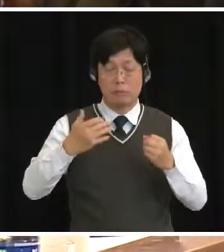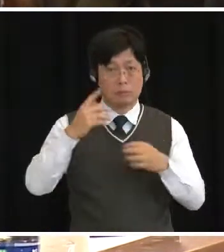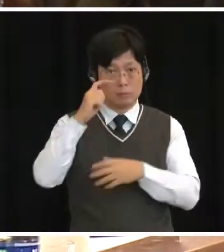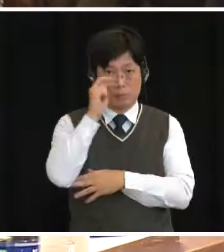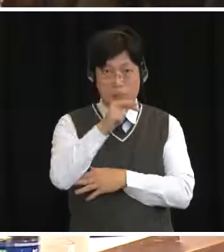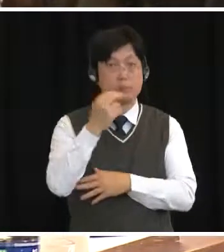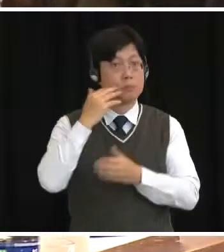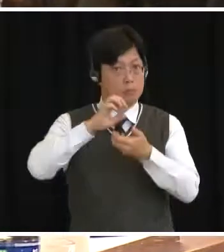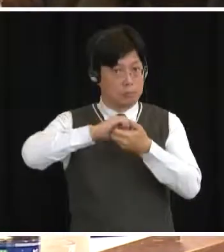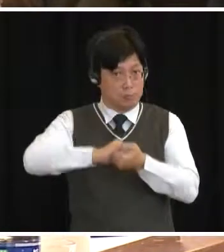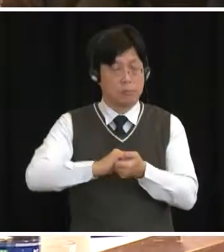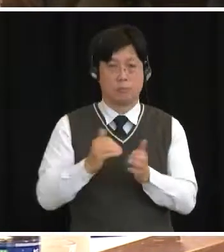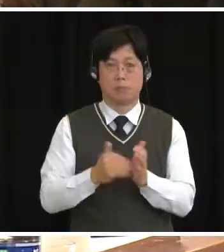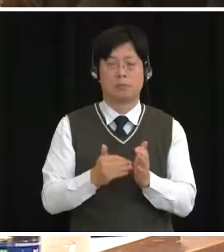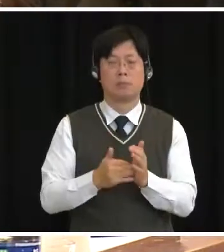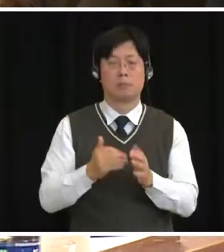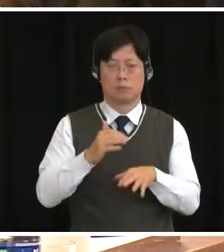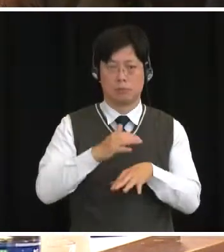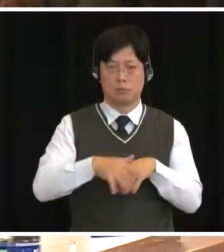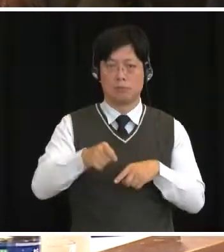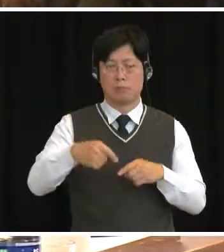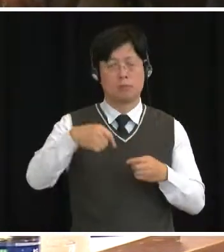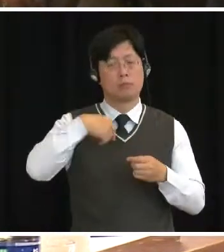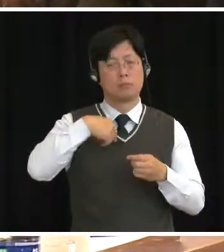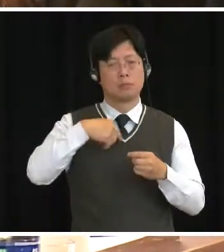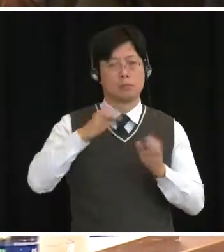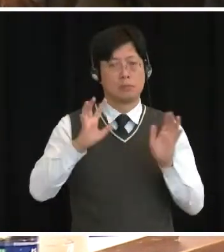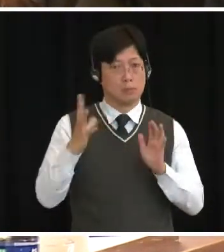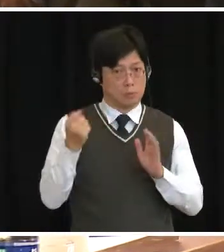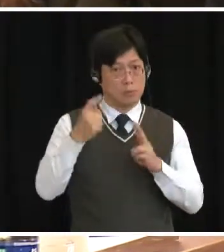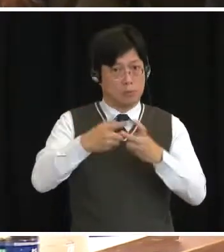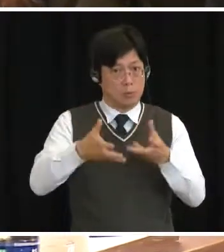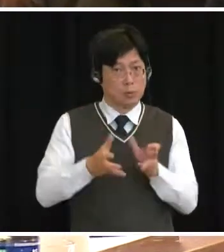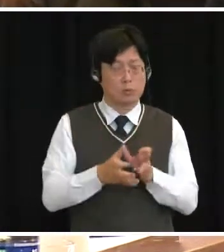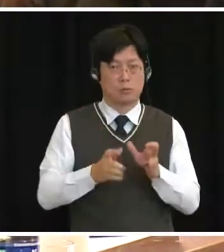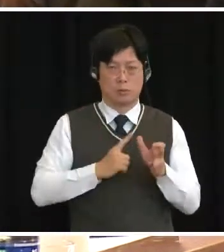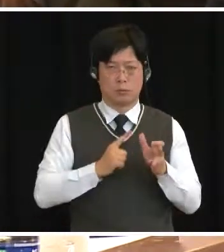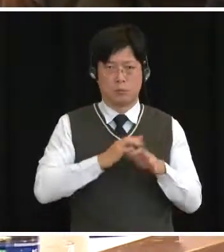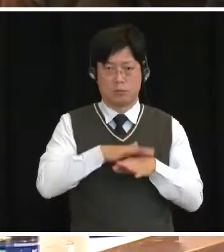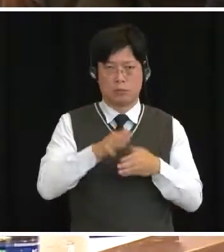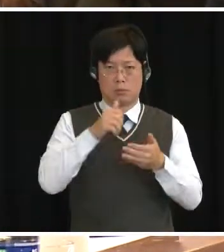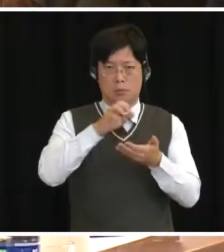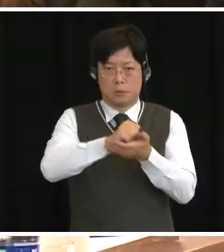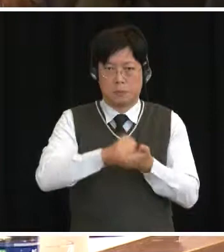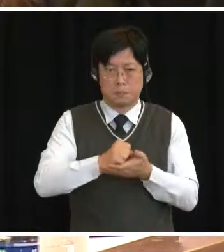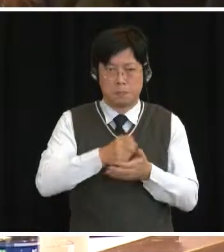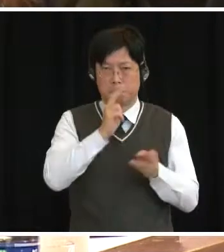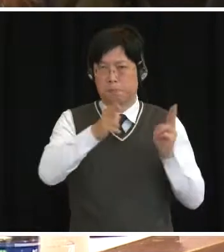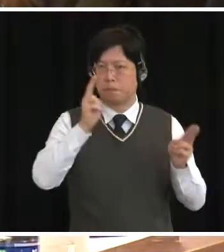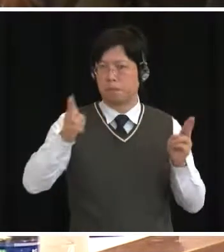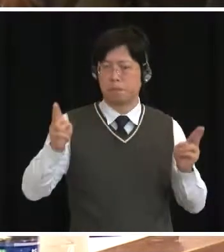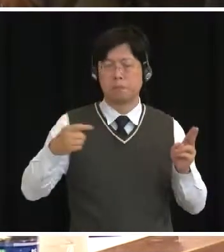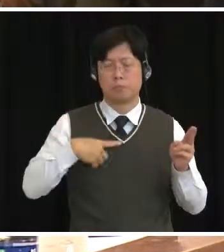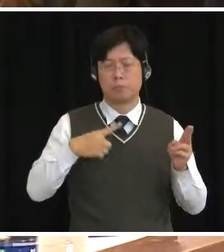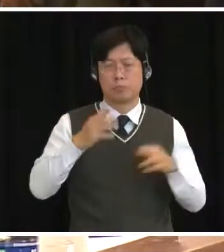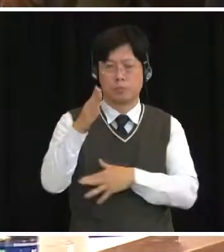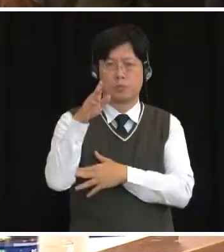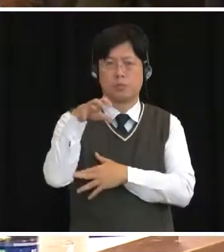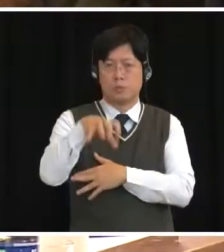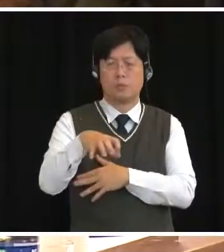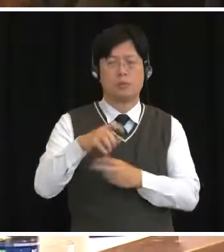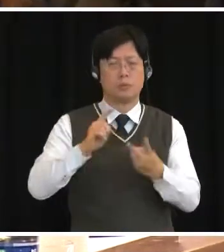In fact, we are also going to reference the concluding observations of the review